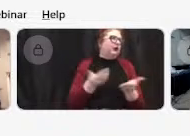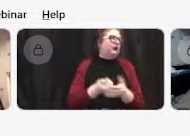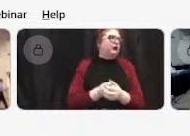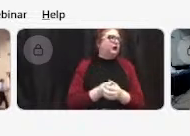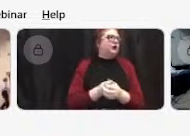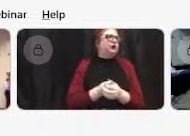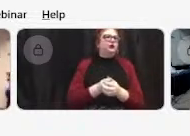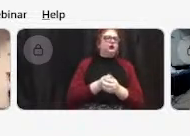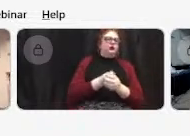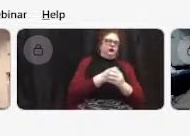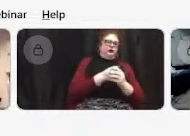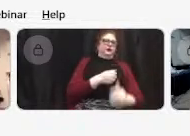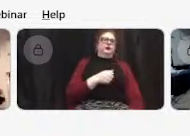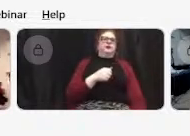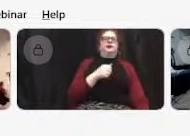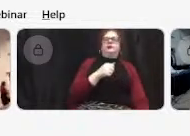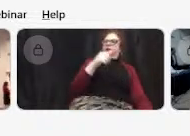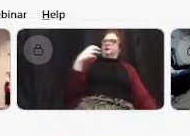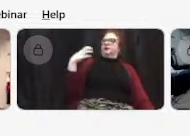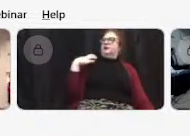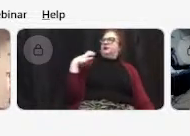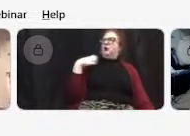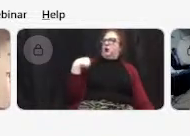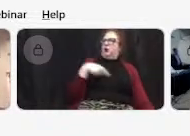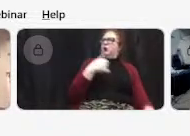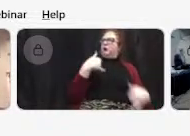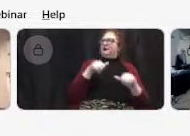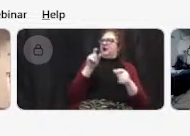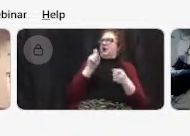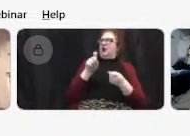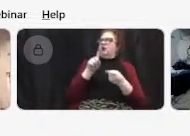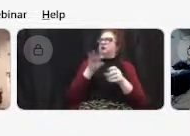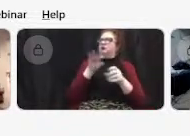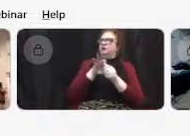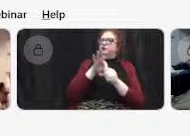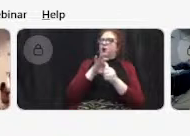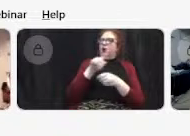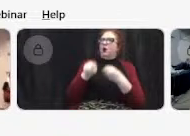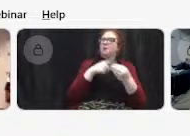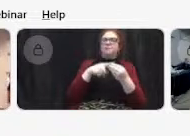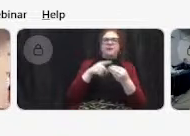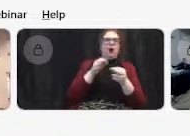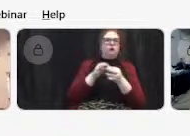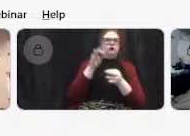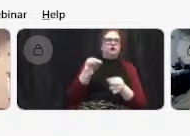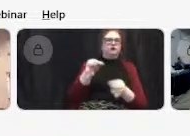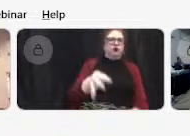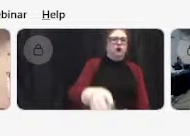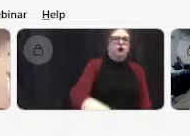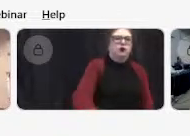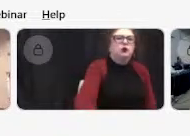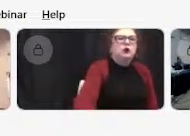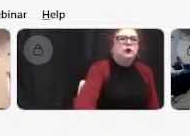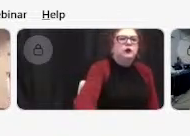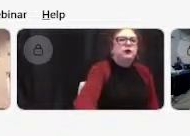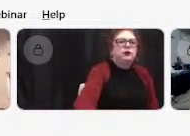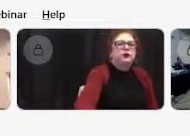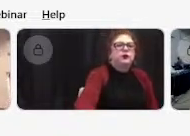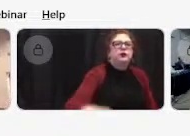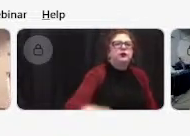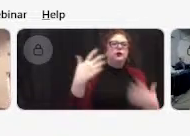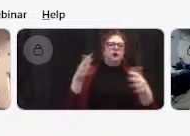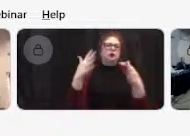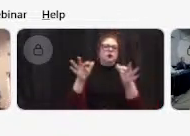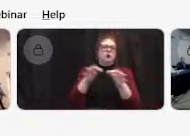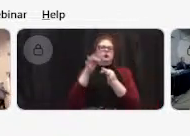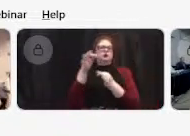Mr. Chair, this item. Chair, we'll still have to vote on a deferral. Mr. Chair, this item has been deferred twice